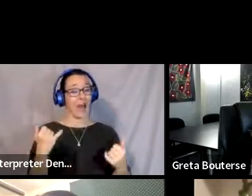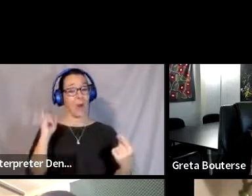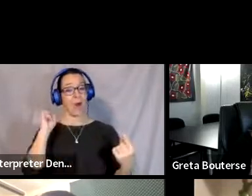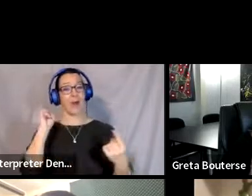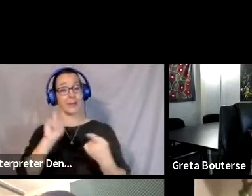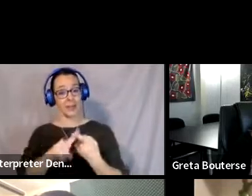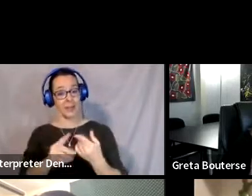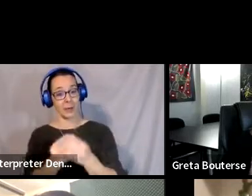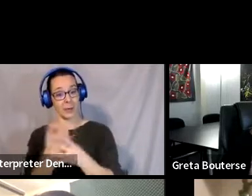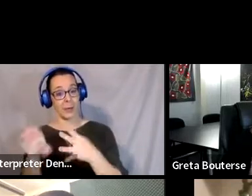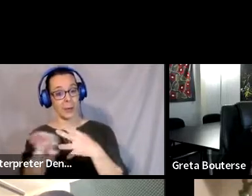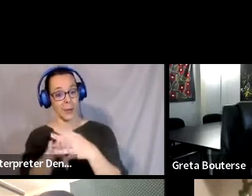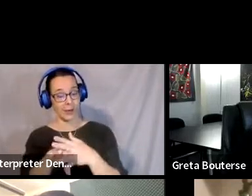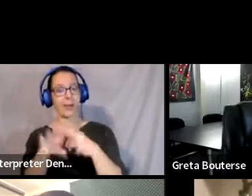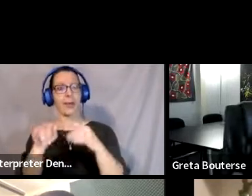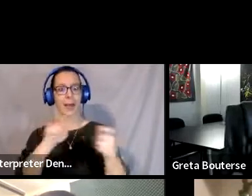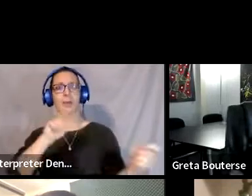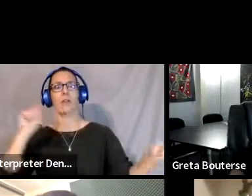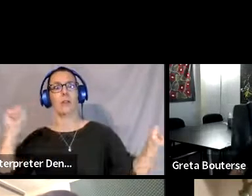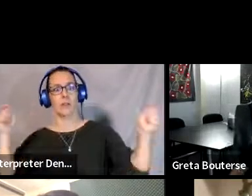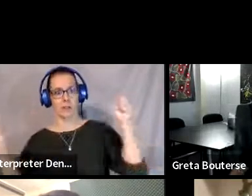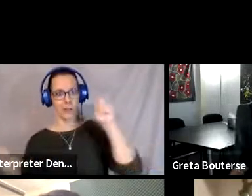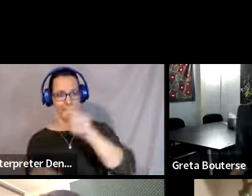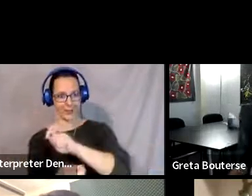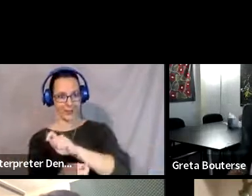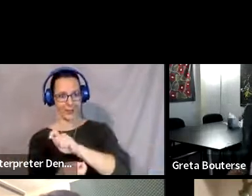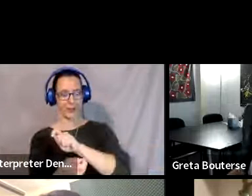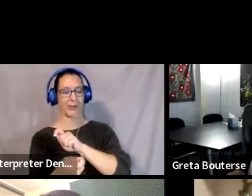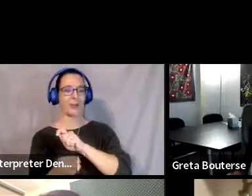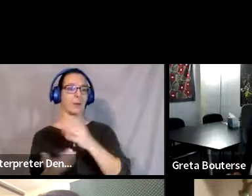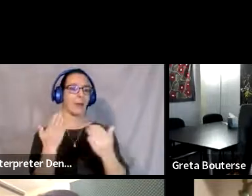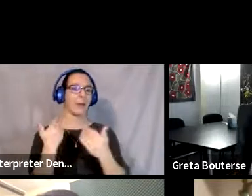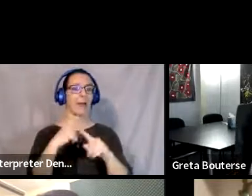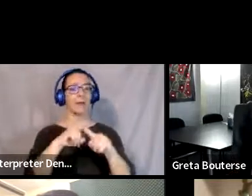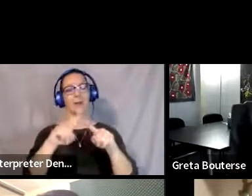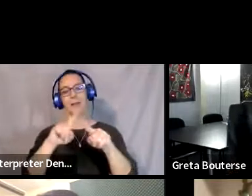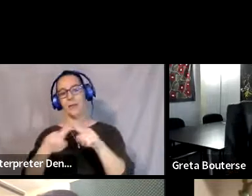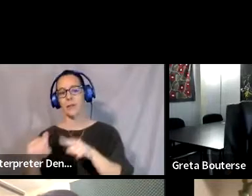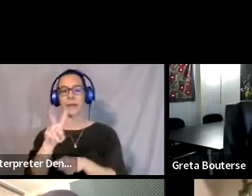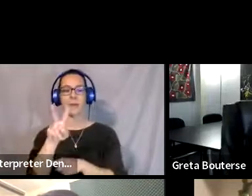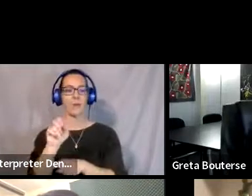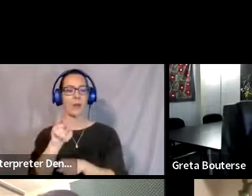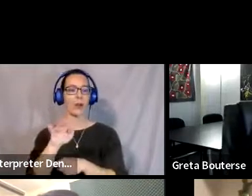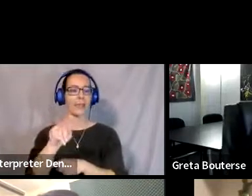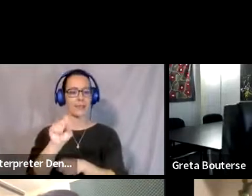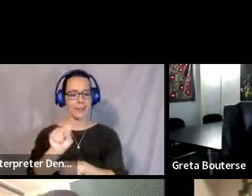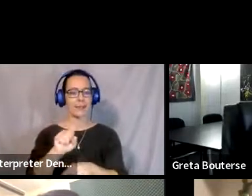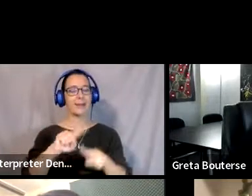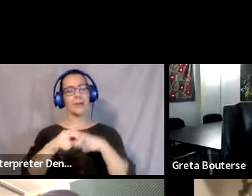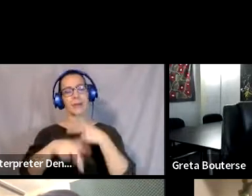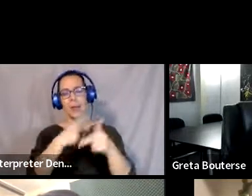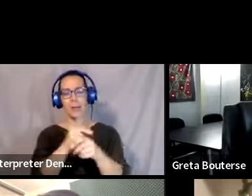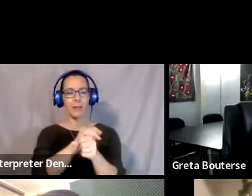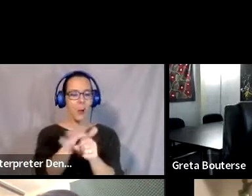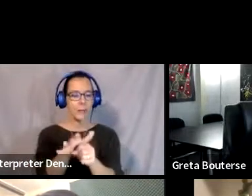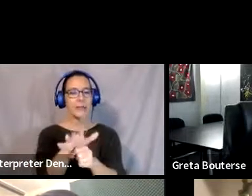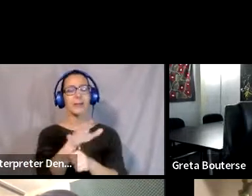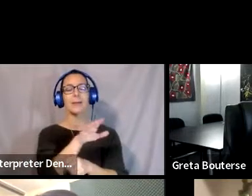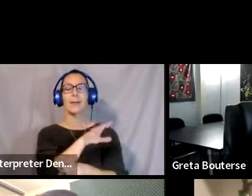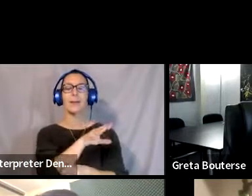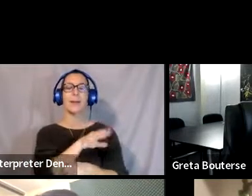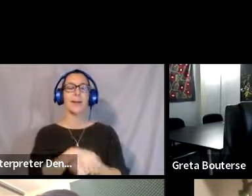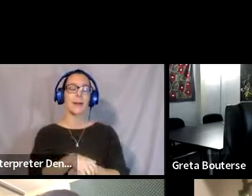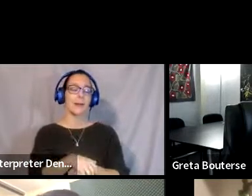can change when it comes to different variants and rates of contagion, et cetera. We are currently trending